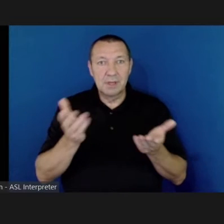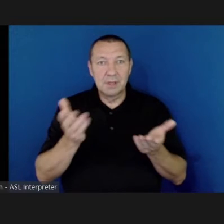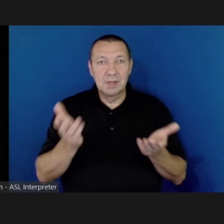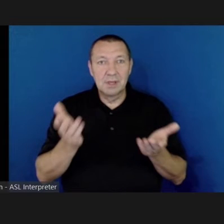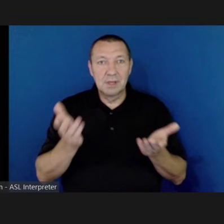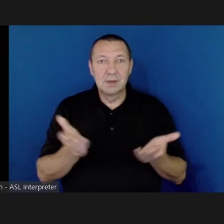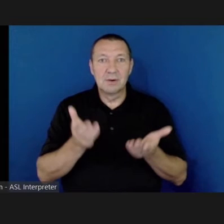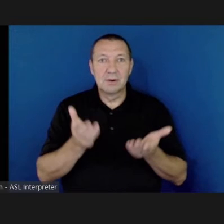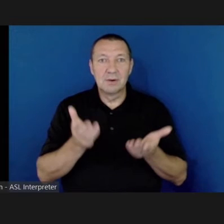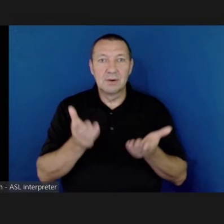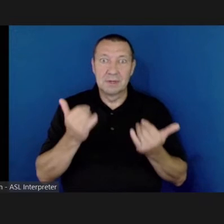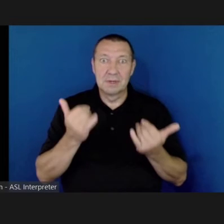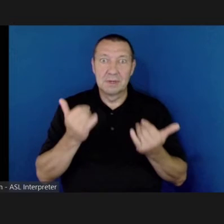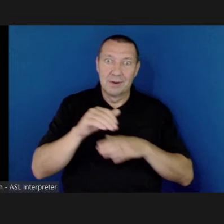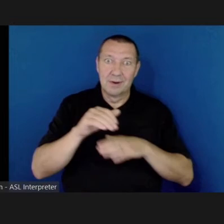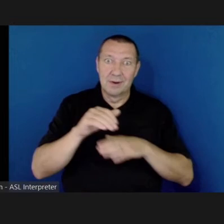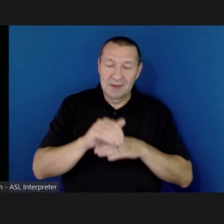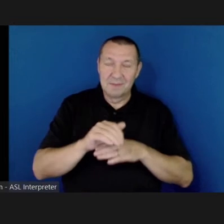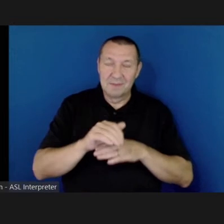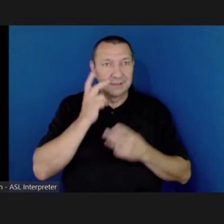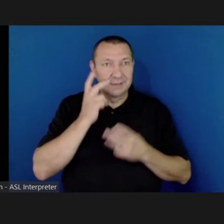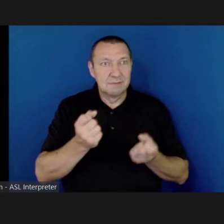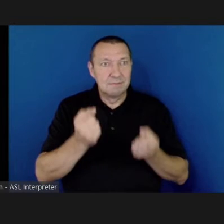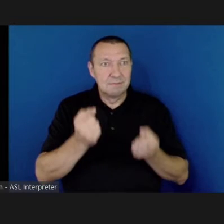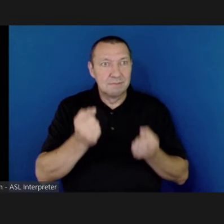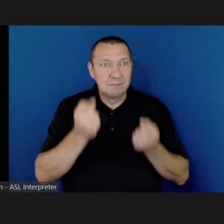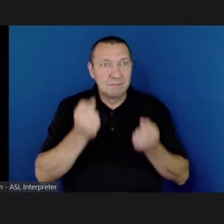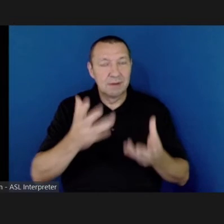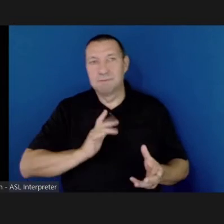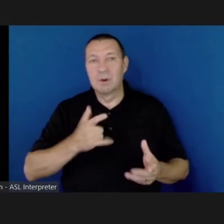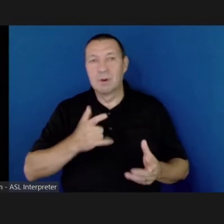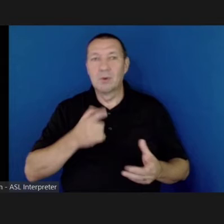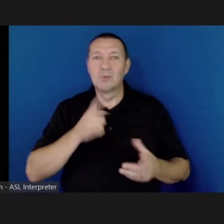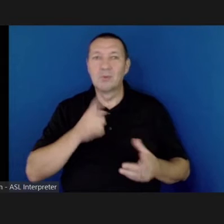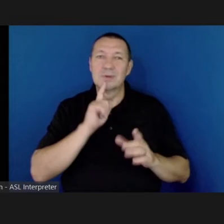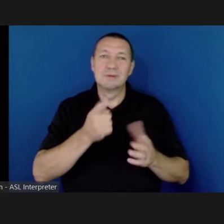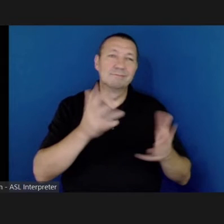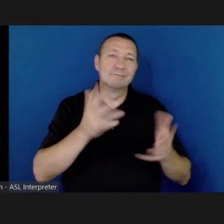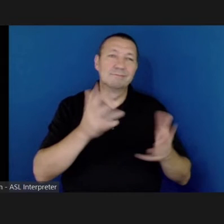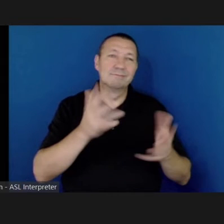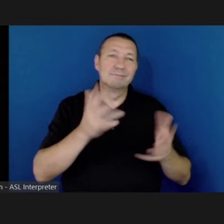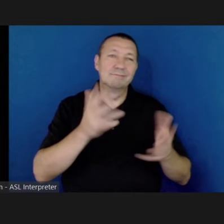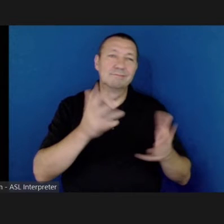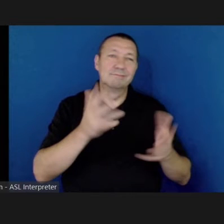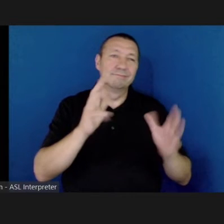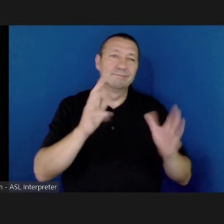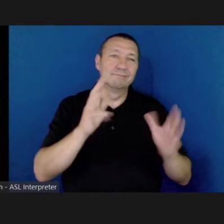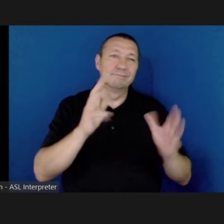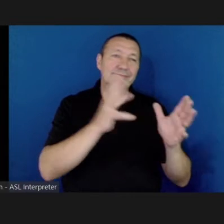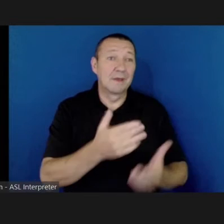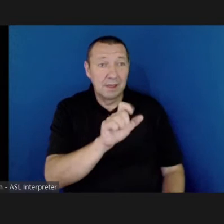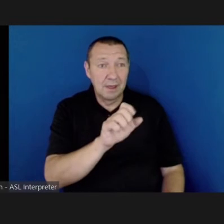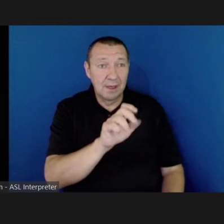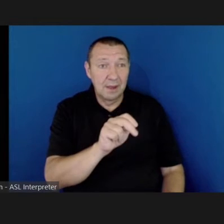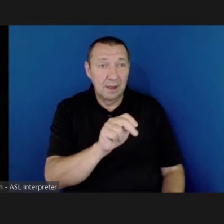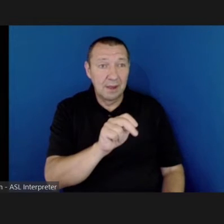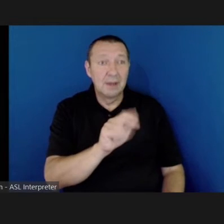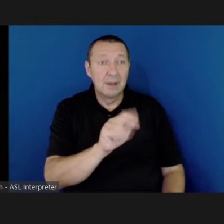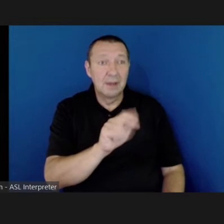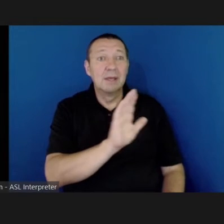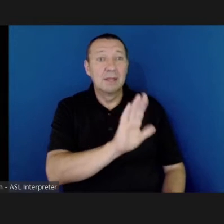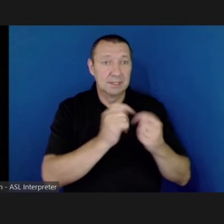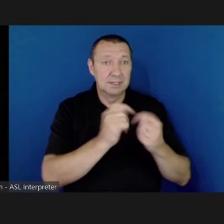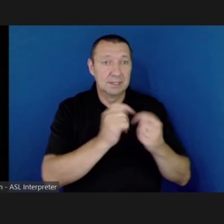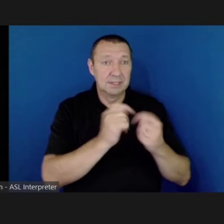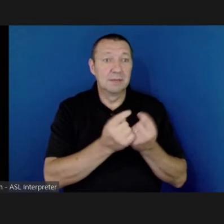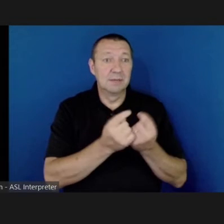hour, and to give a big shout out and thank you to Glenn and his team for making this conference possible because we missed